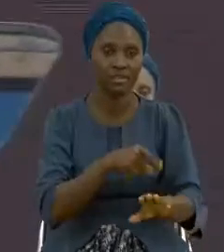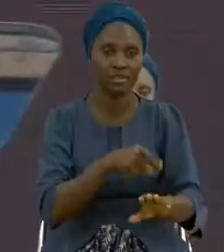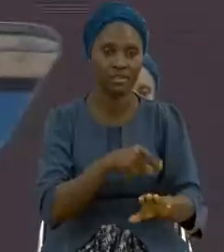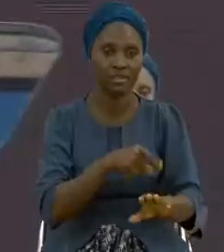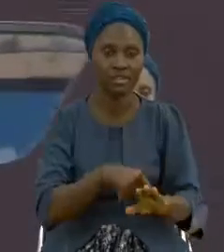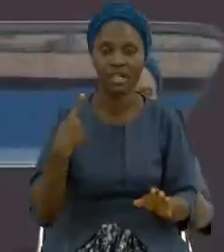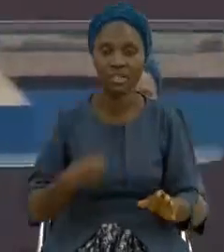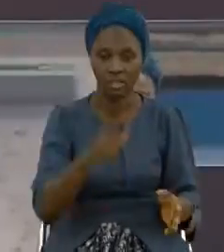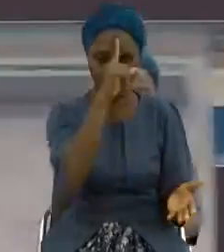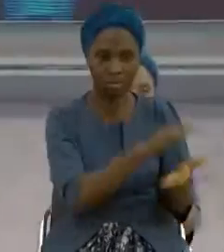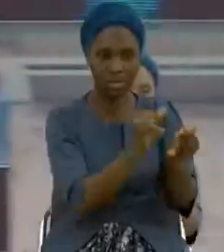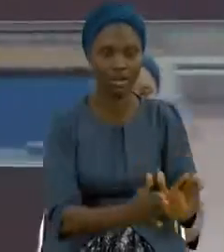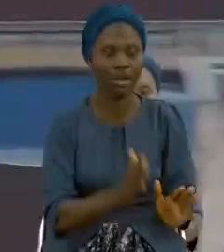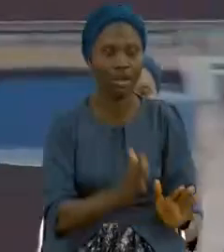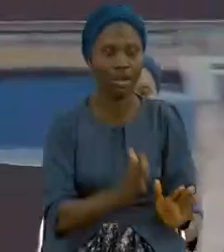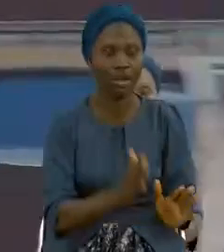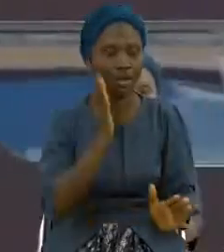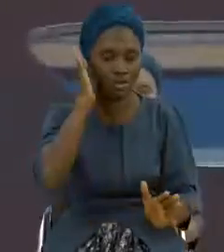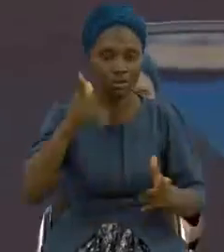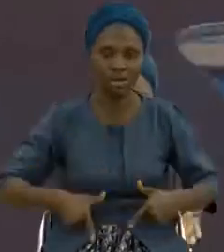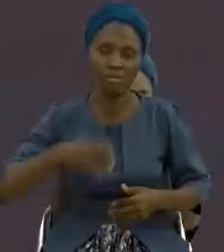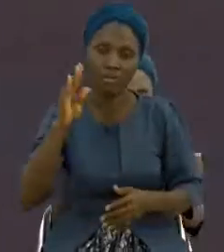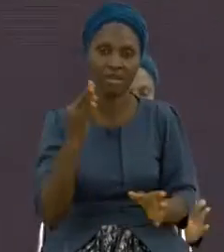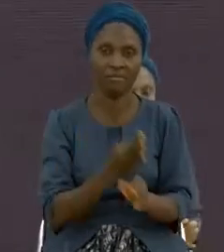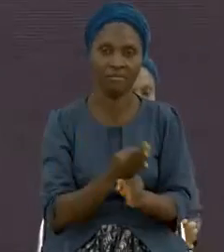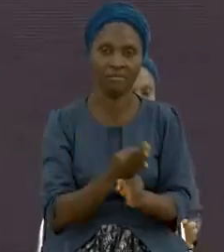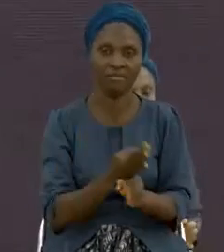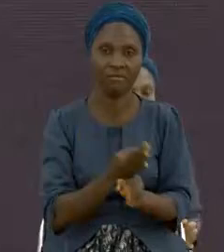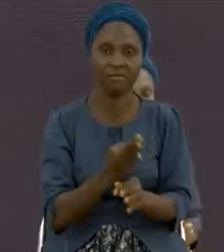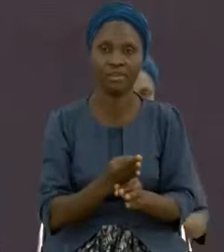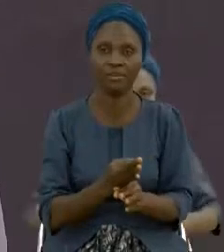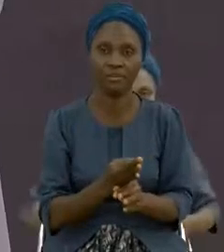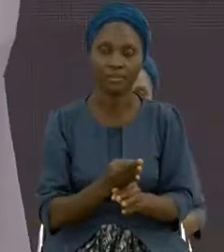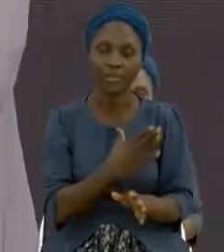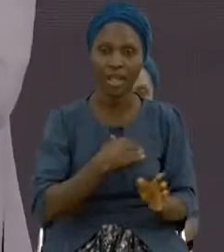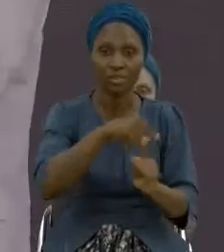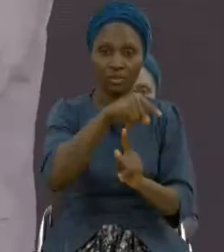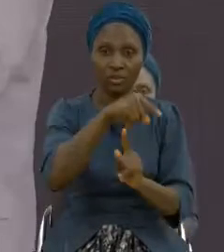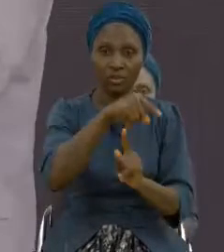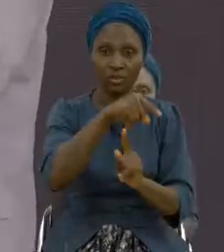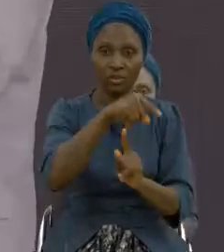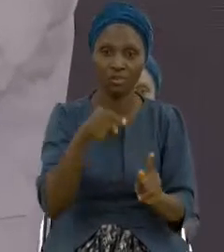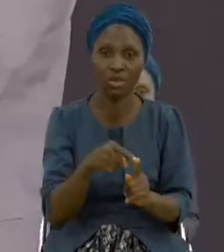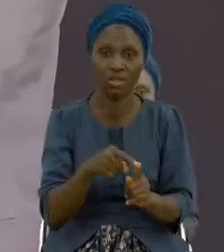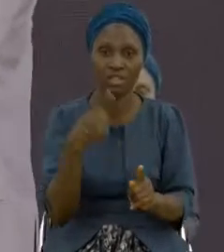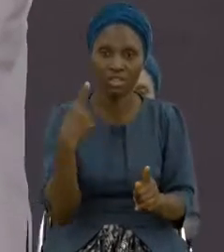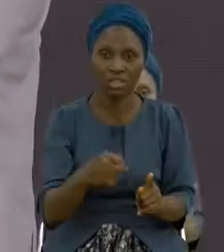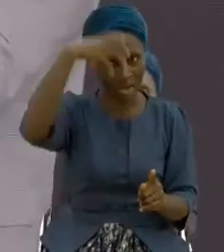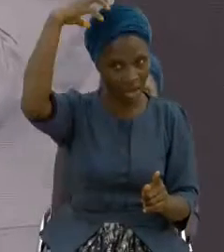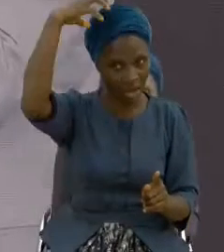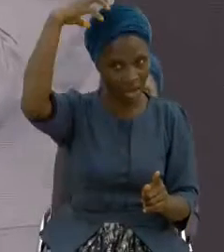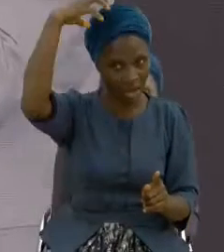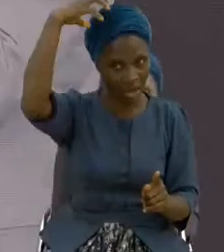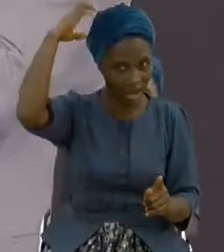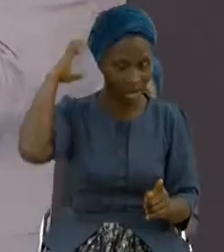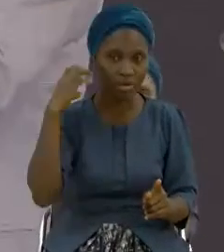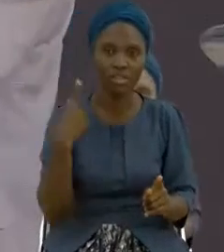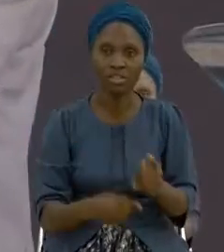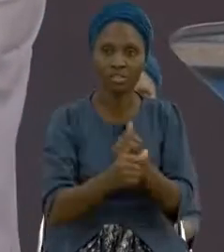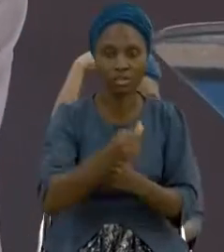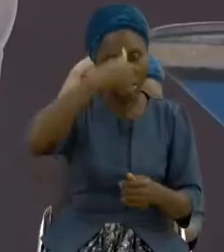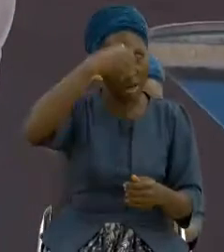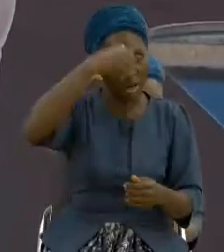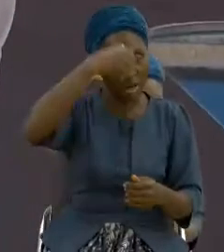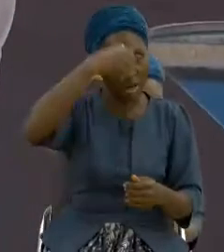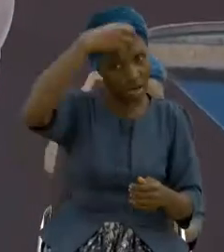of life. And when the lion, the roaring lion, comes against us, we don't turn back.